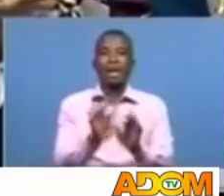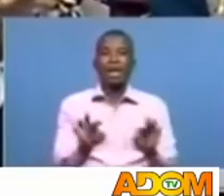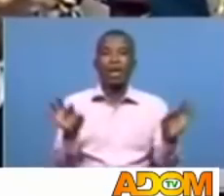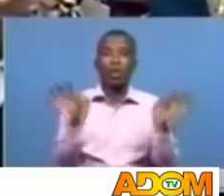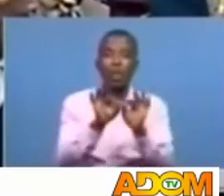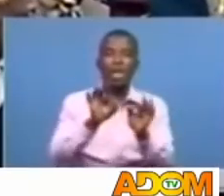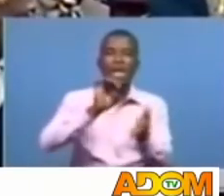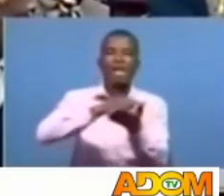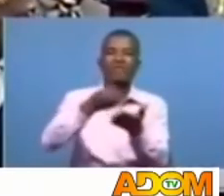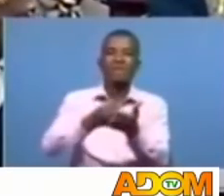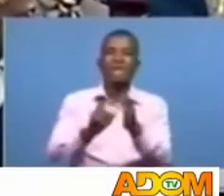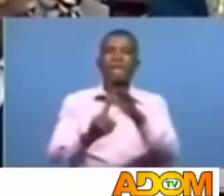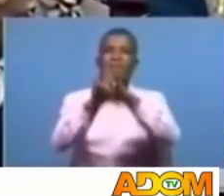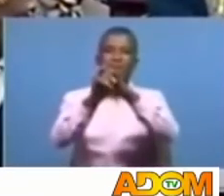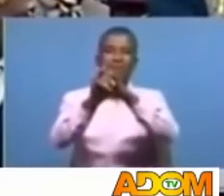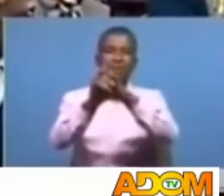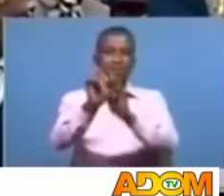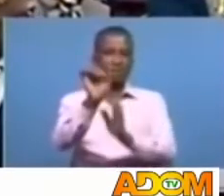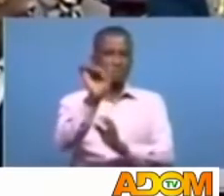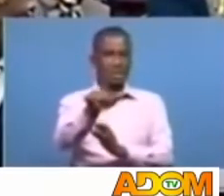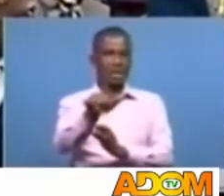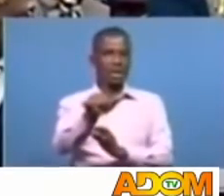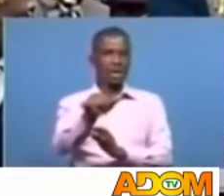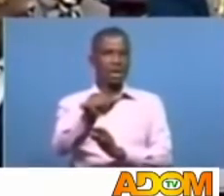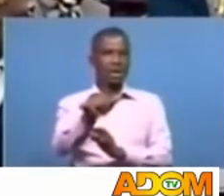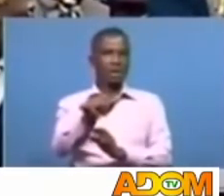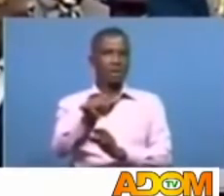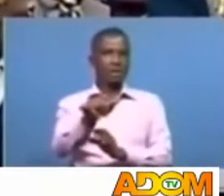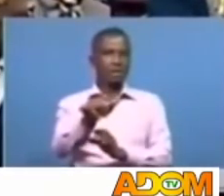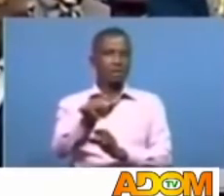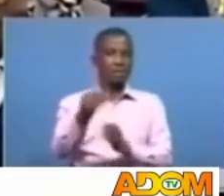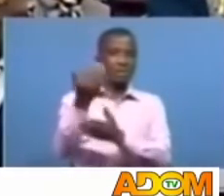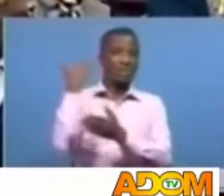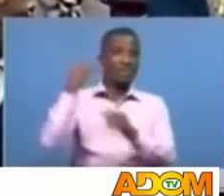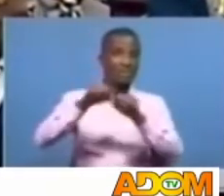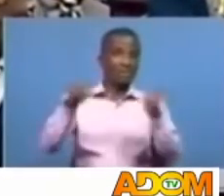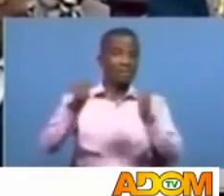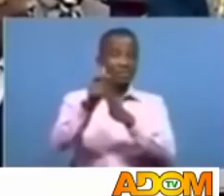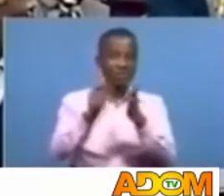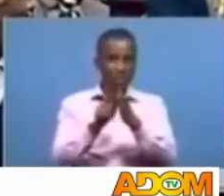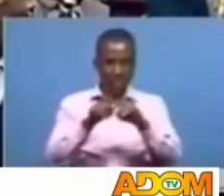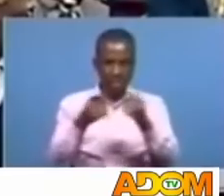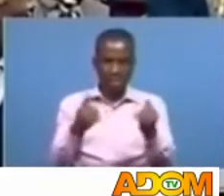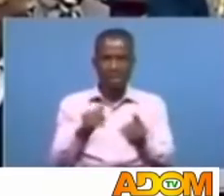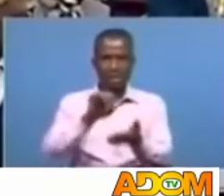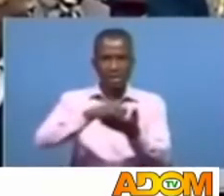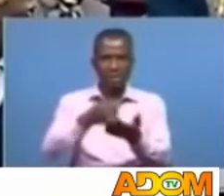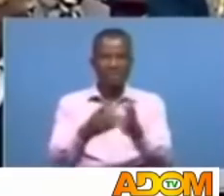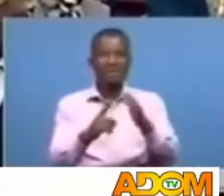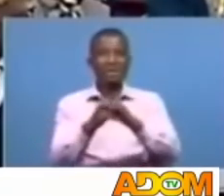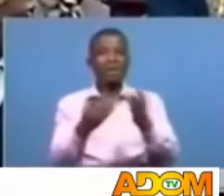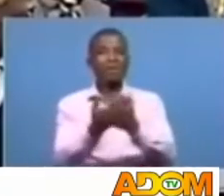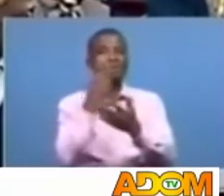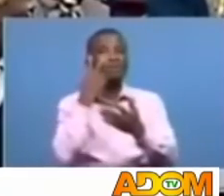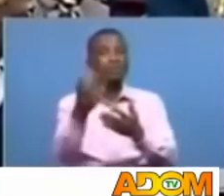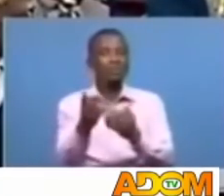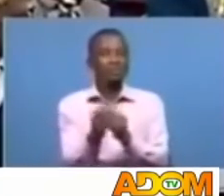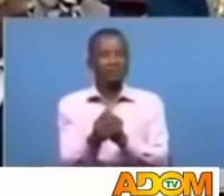of evidence which, if it had been adduced in the court below, would have spared that court the